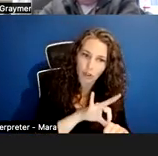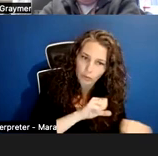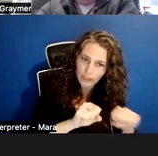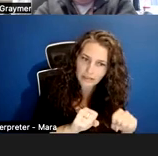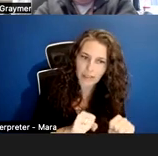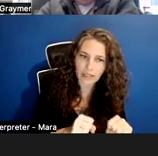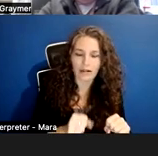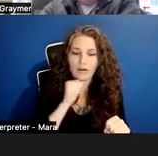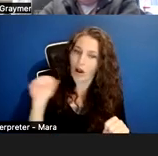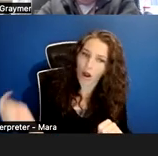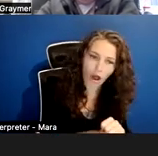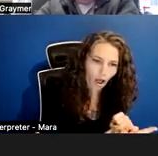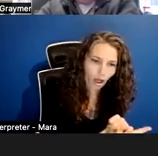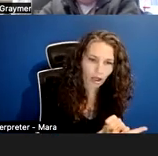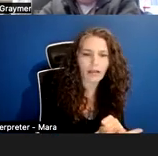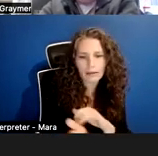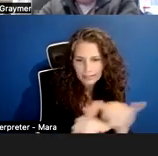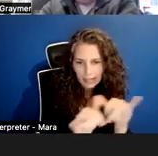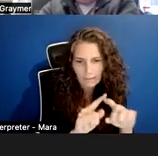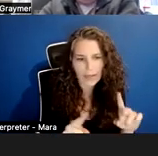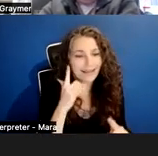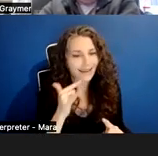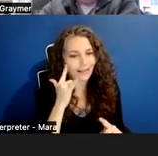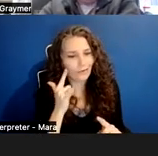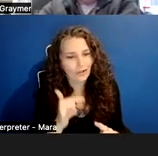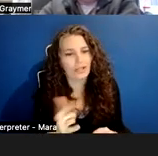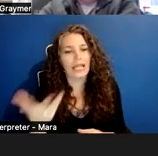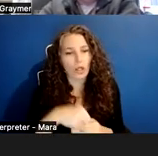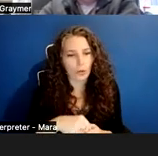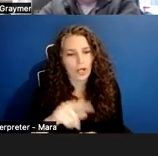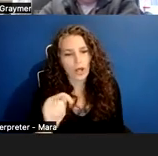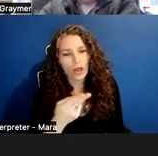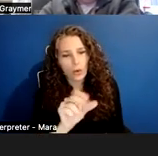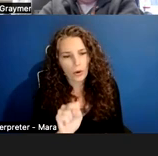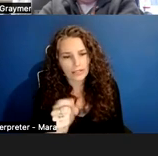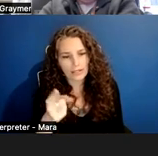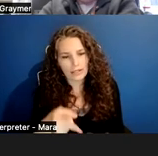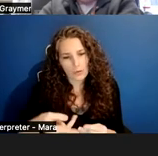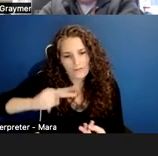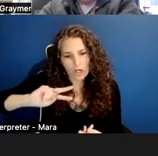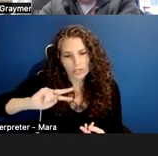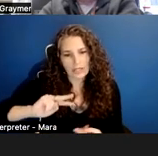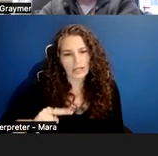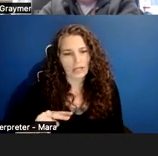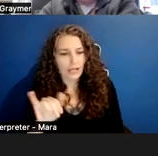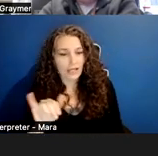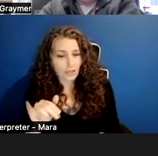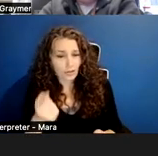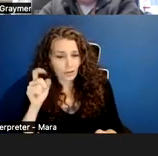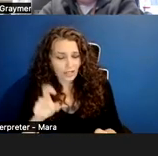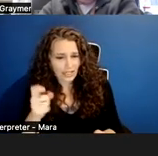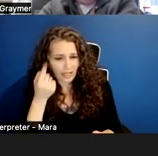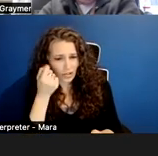So it is necessary to understand the complete picture of the faults in the San Andreas fault system to understand the earthquake